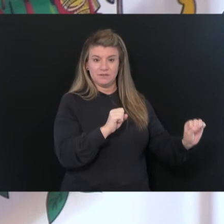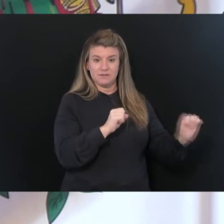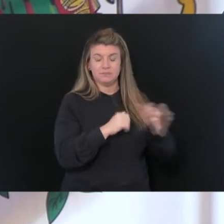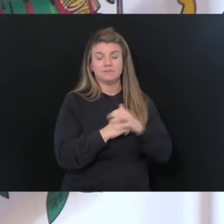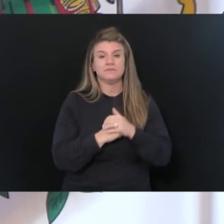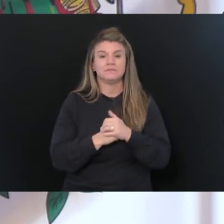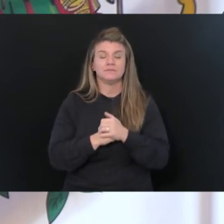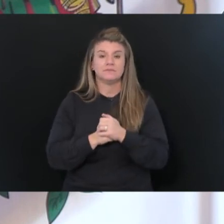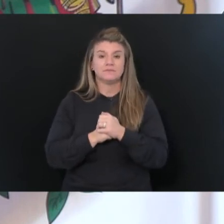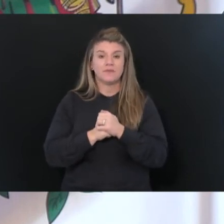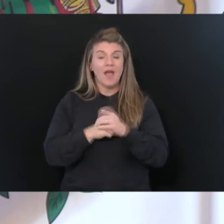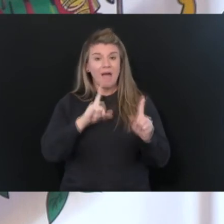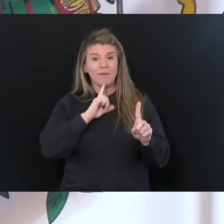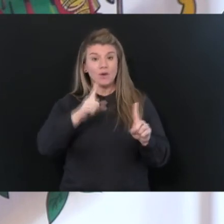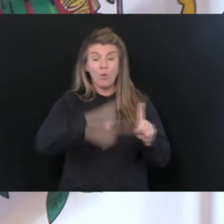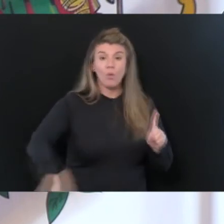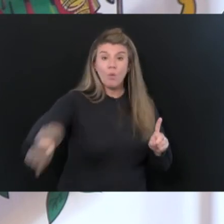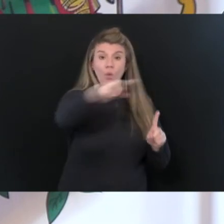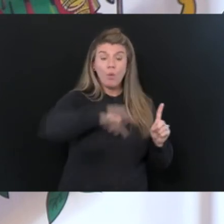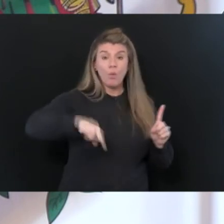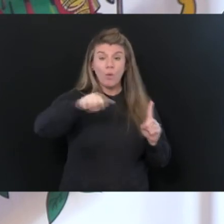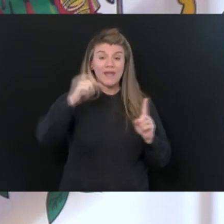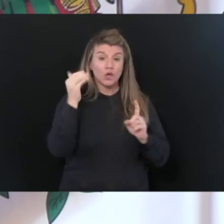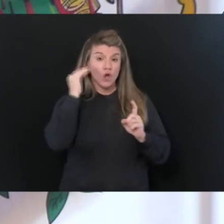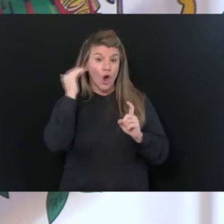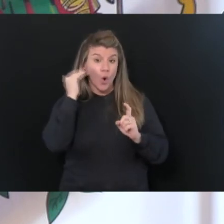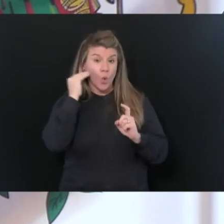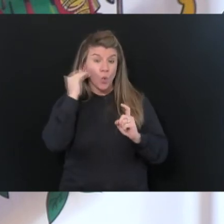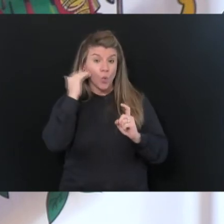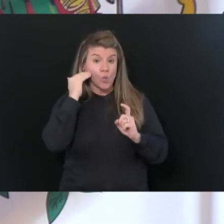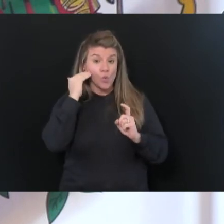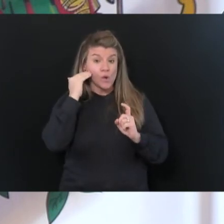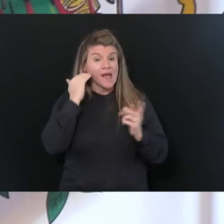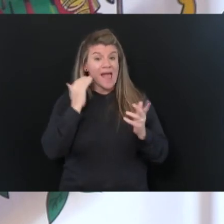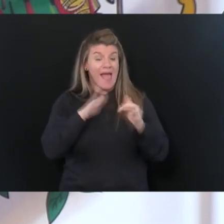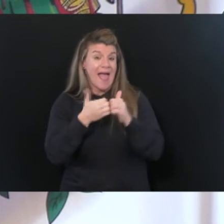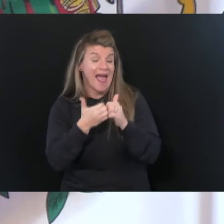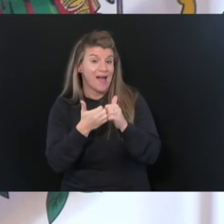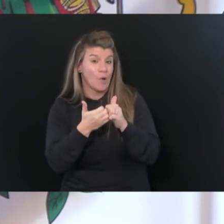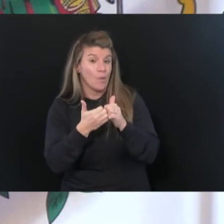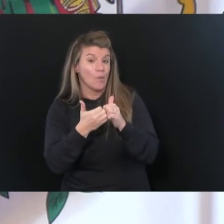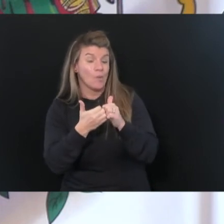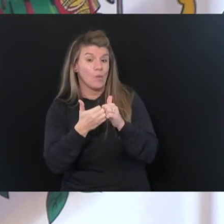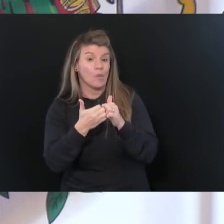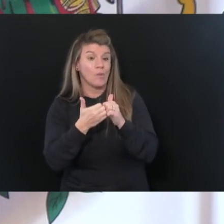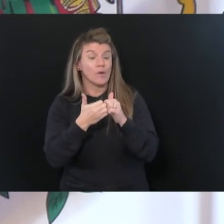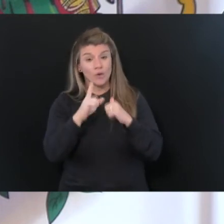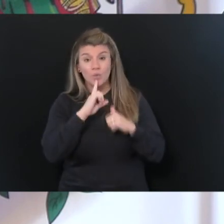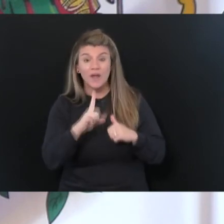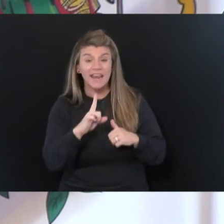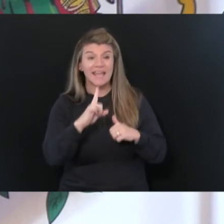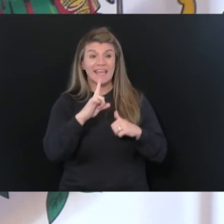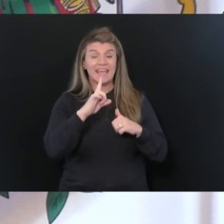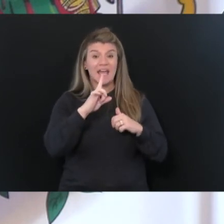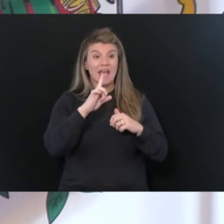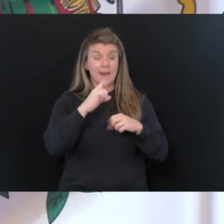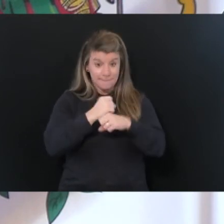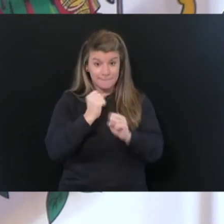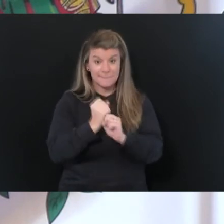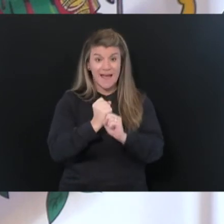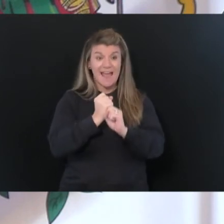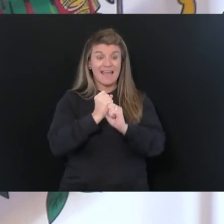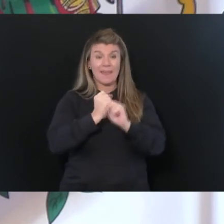ultimately, we all know what would make us, what would really make the most difference is